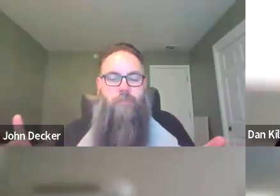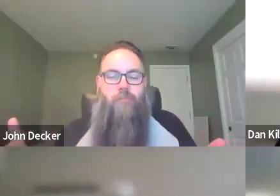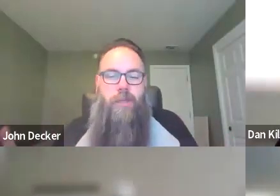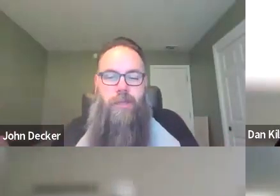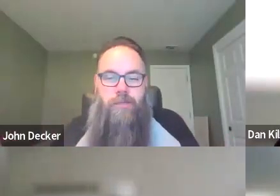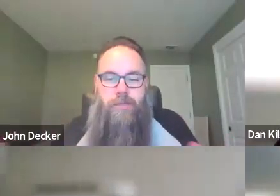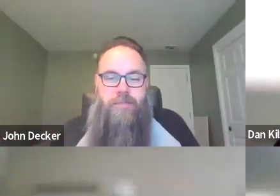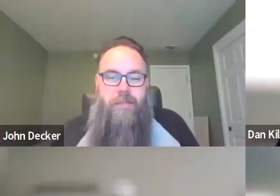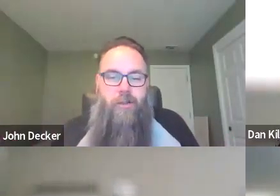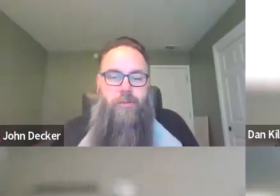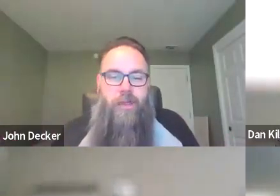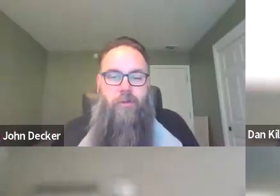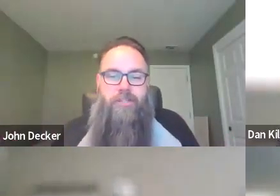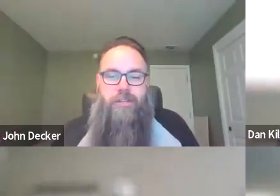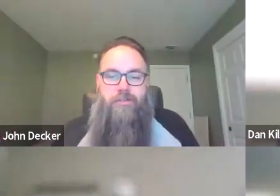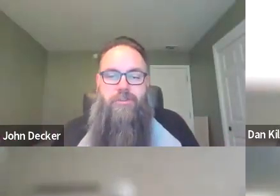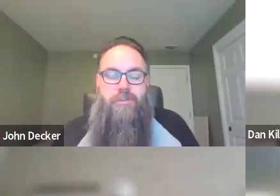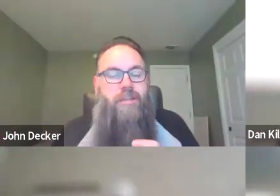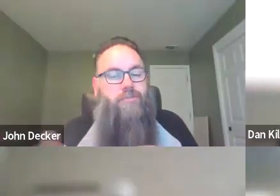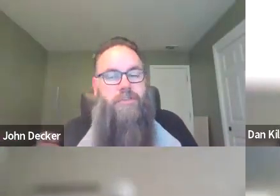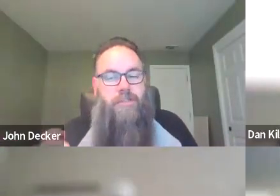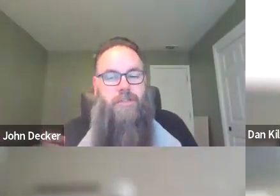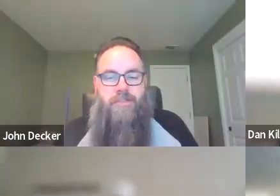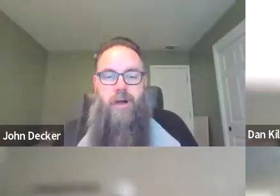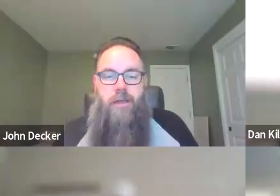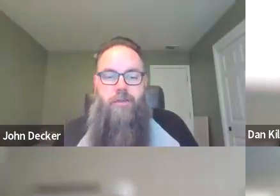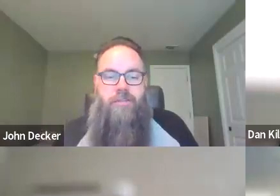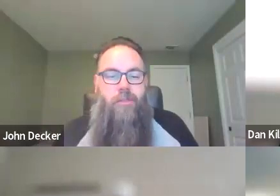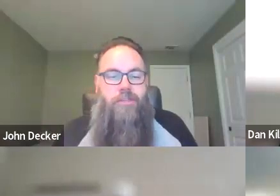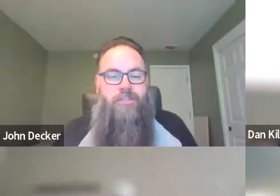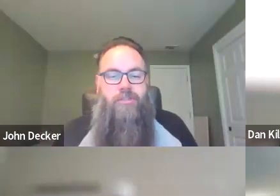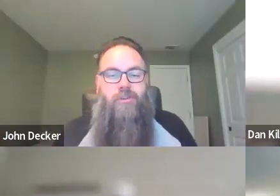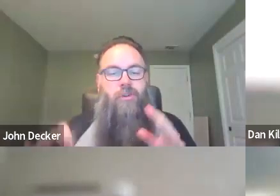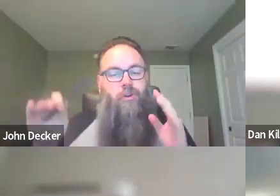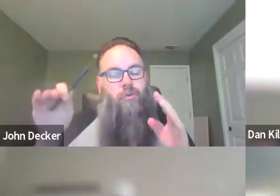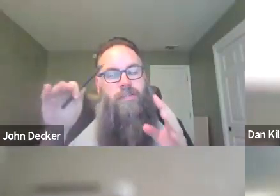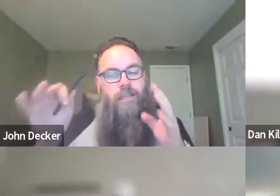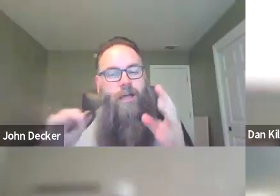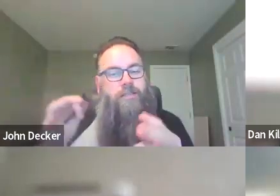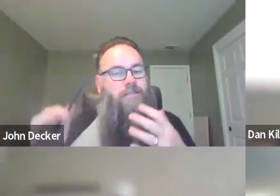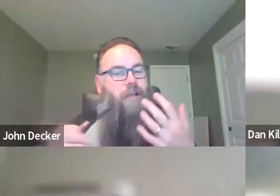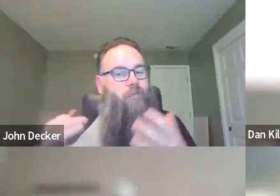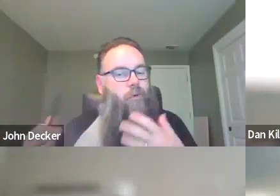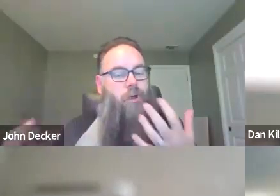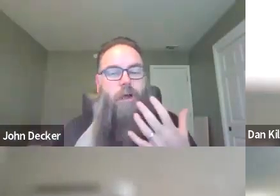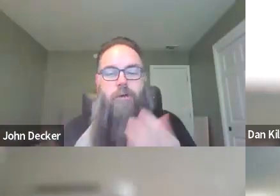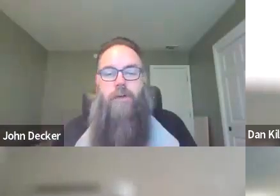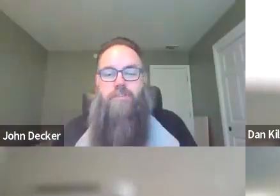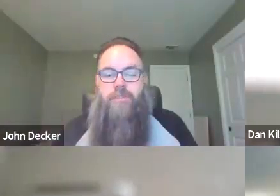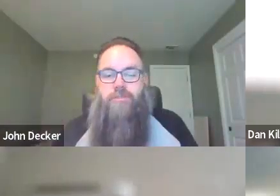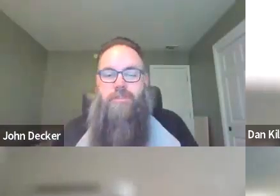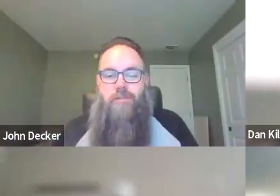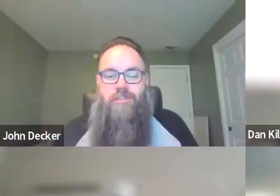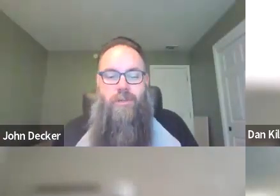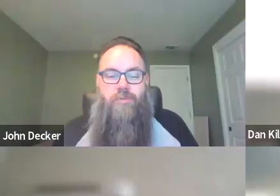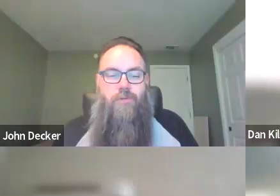talking about bringing Lisa here and behavior agent here too, is as you listen to Lisa talk, you can tell that she really aligns kind of where we are at as